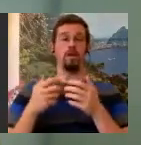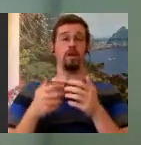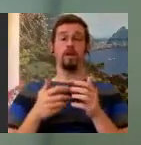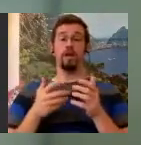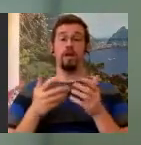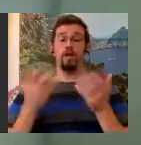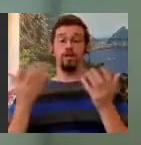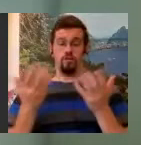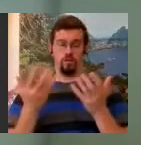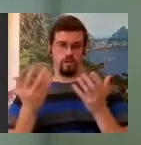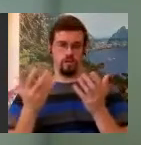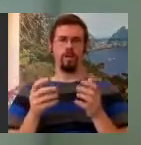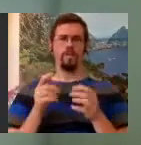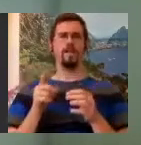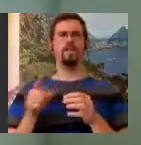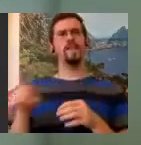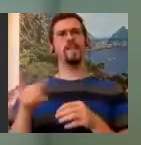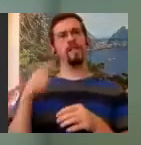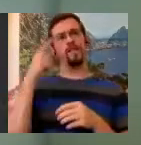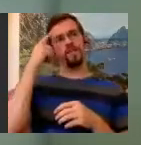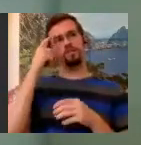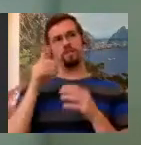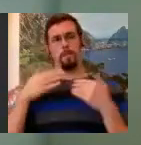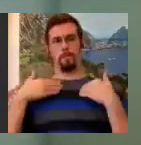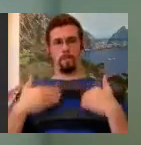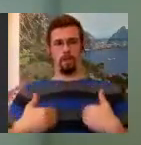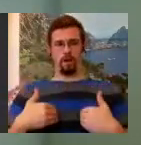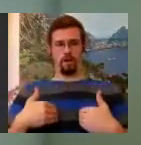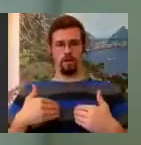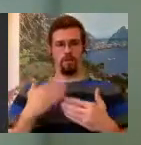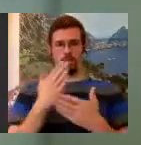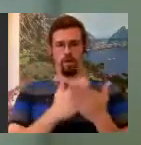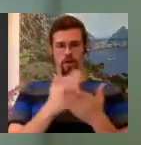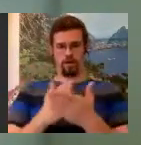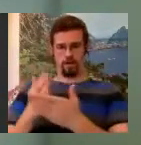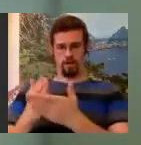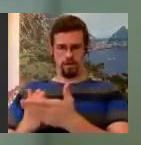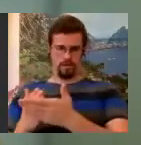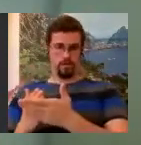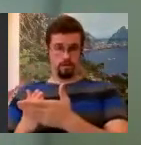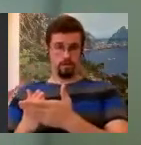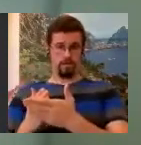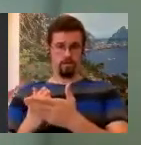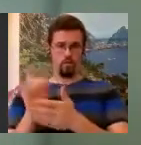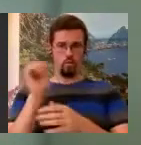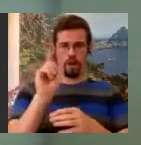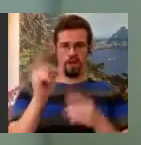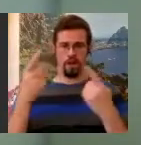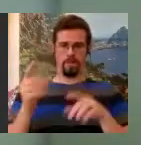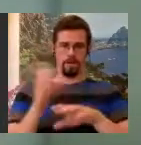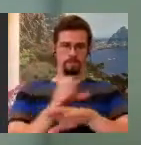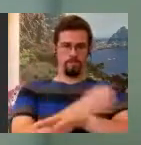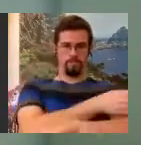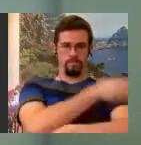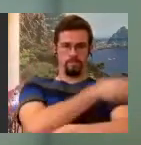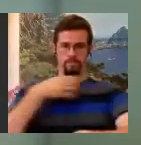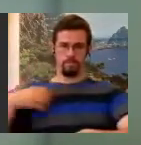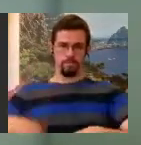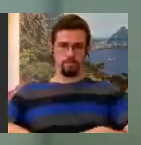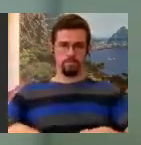is involved in a glyph, which is represented by a glyph. Okay?